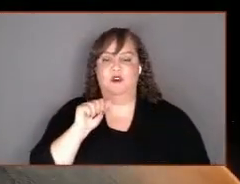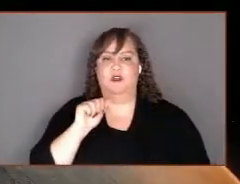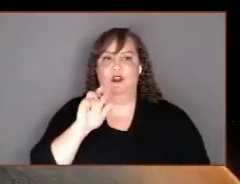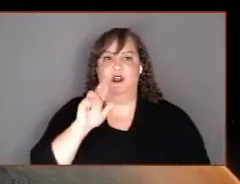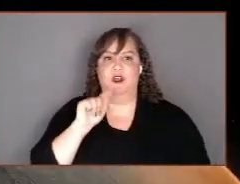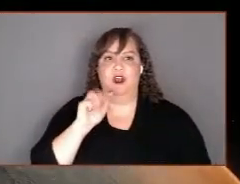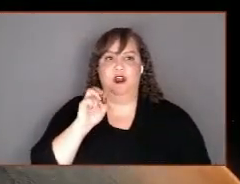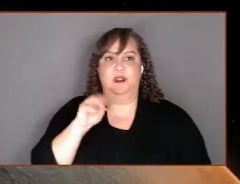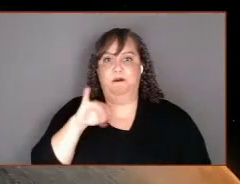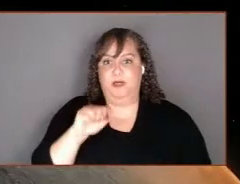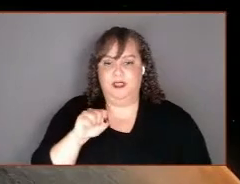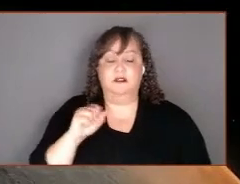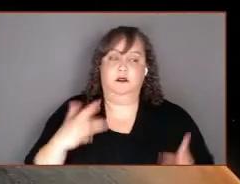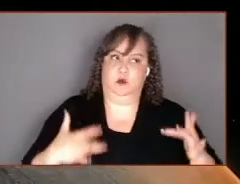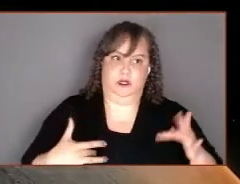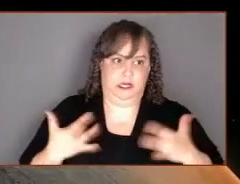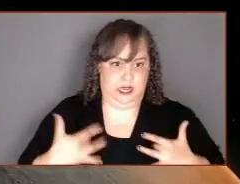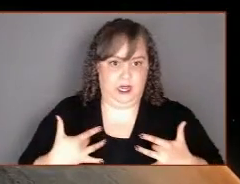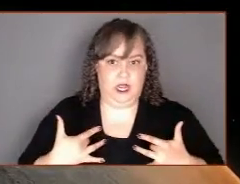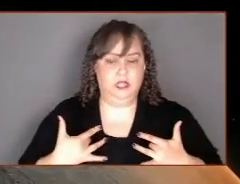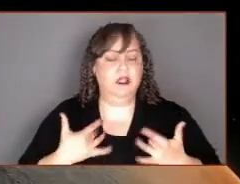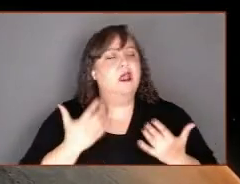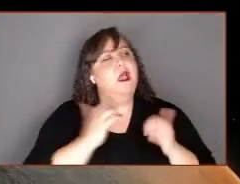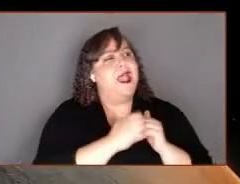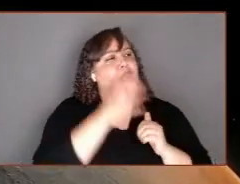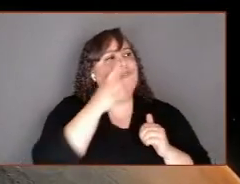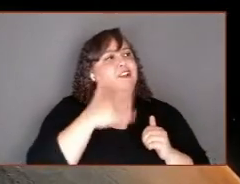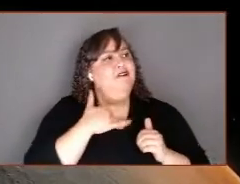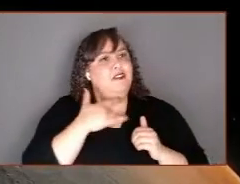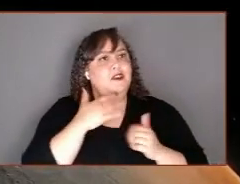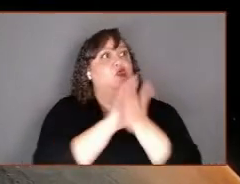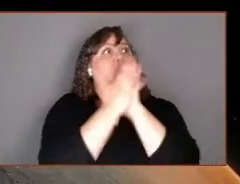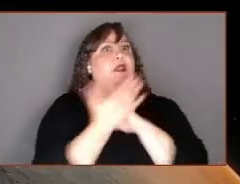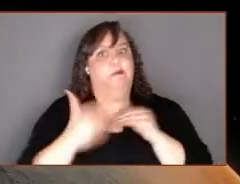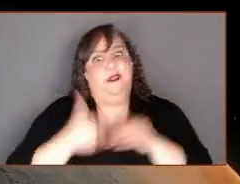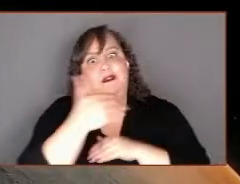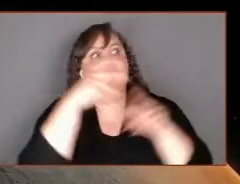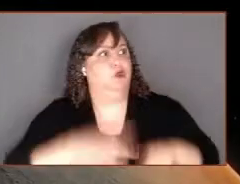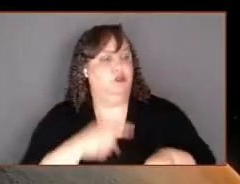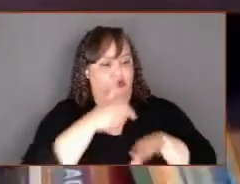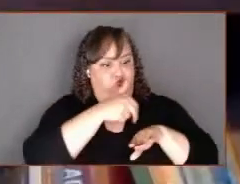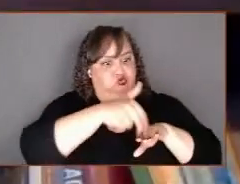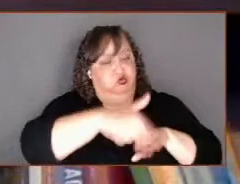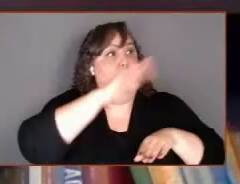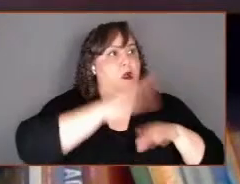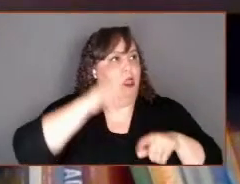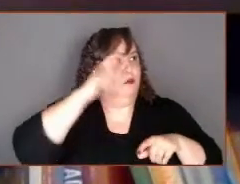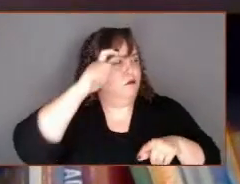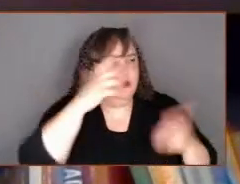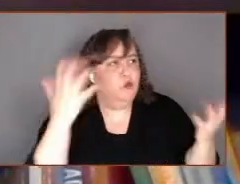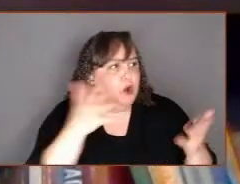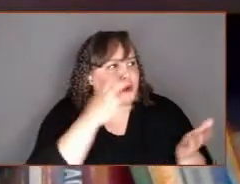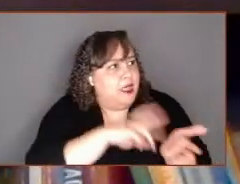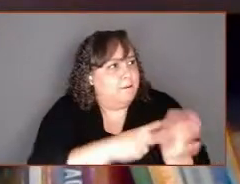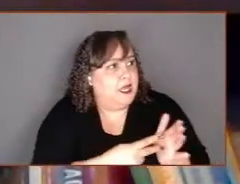How would it feel to be the next person to walk on the moon? What would that mean to you? You know, I